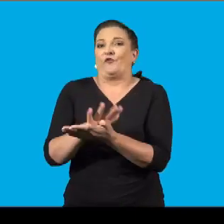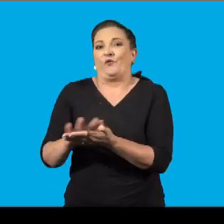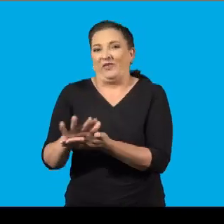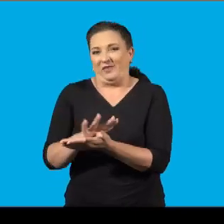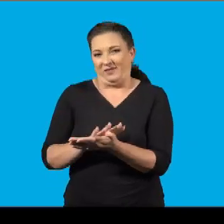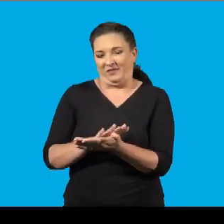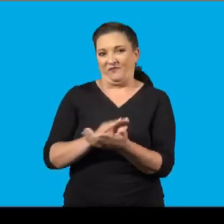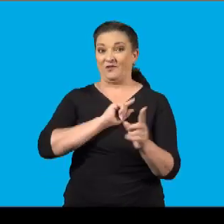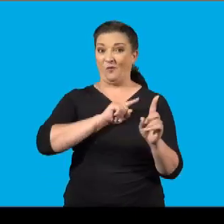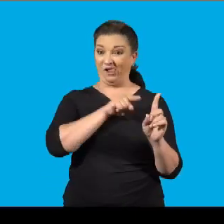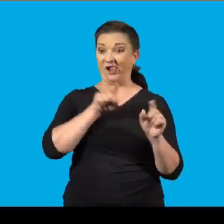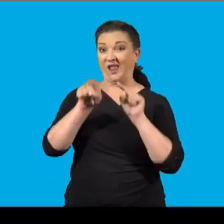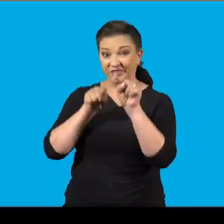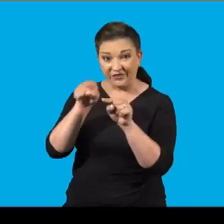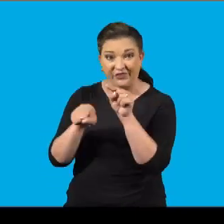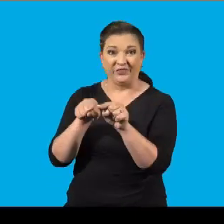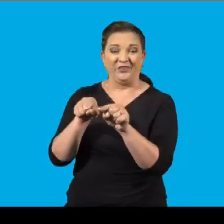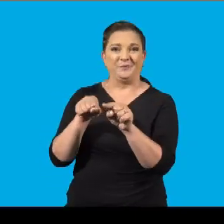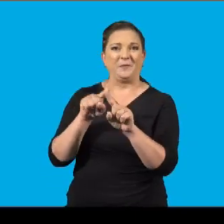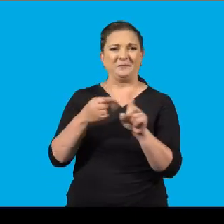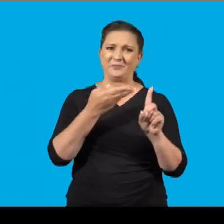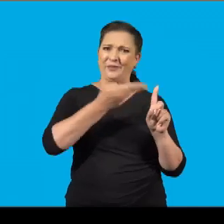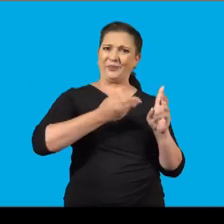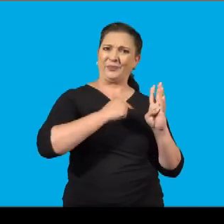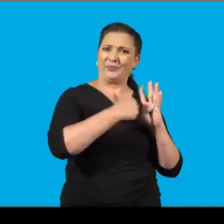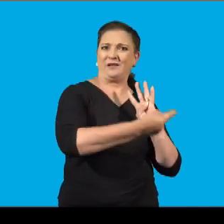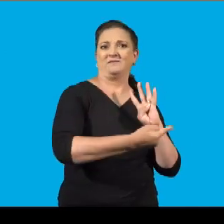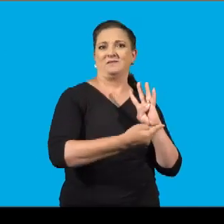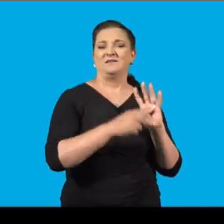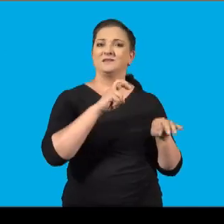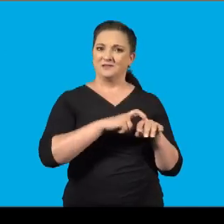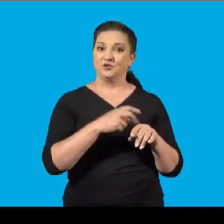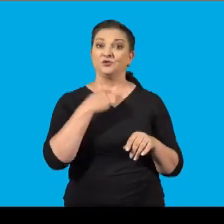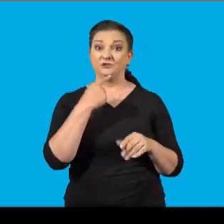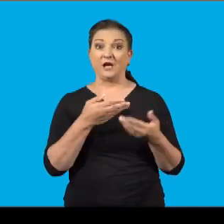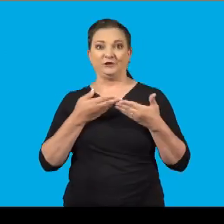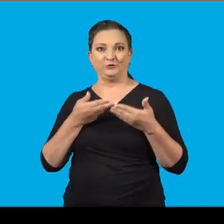to forgive perpetrators who would have undertaken full